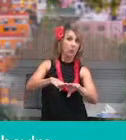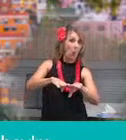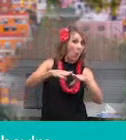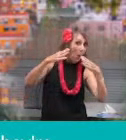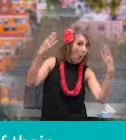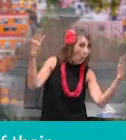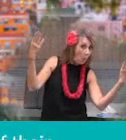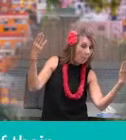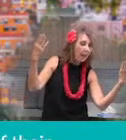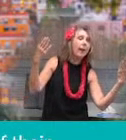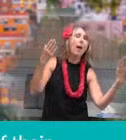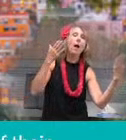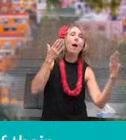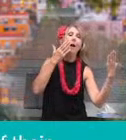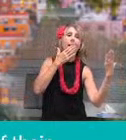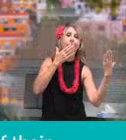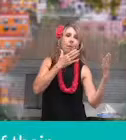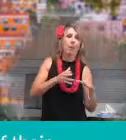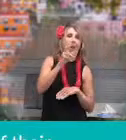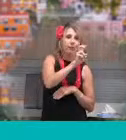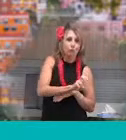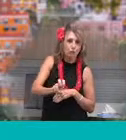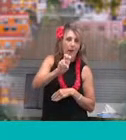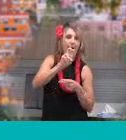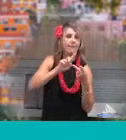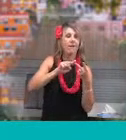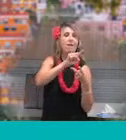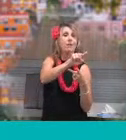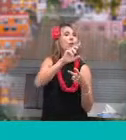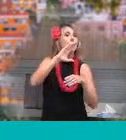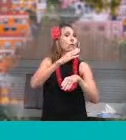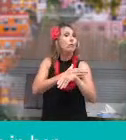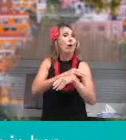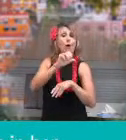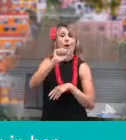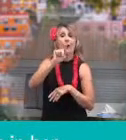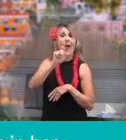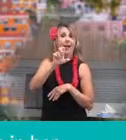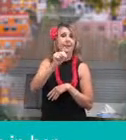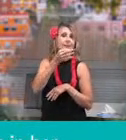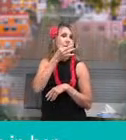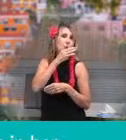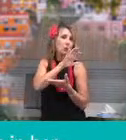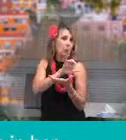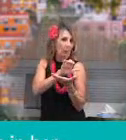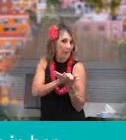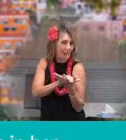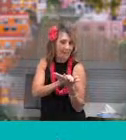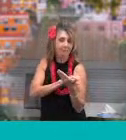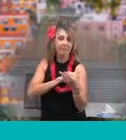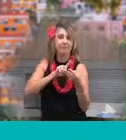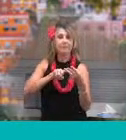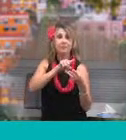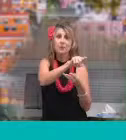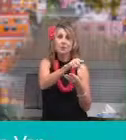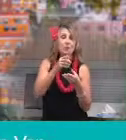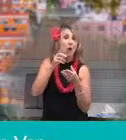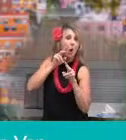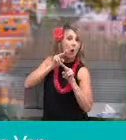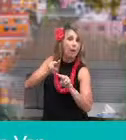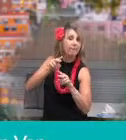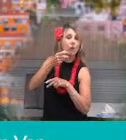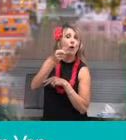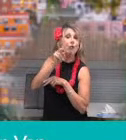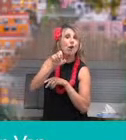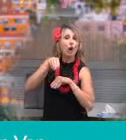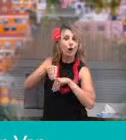eased. They're also preparing for the marriage of their daughter, Allison. She also plans to spend more time in her garden and